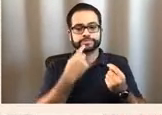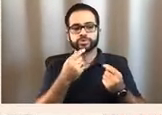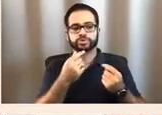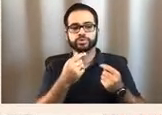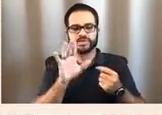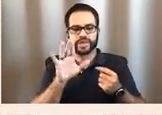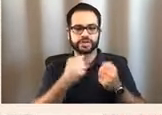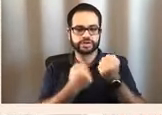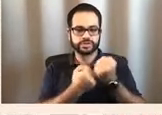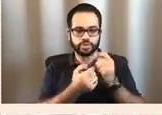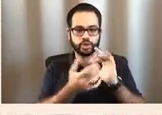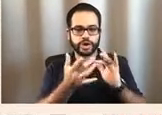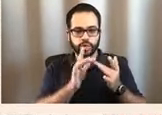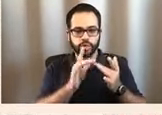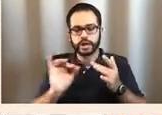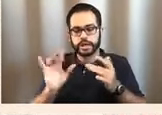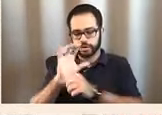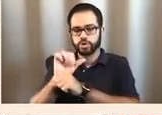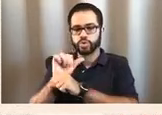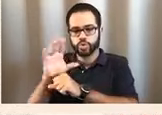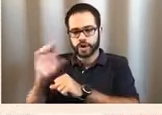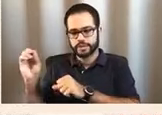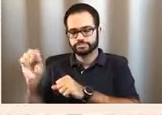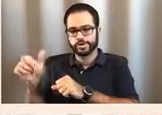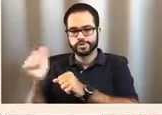their employers and coworkers.